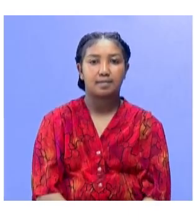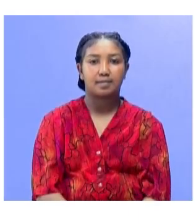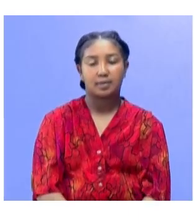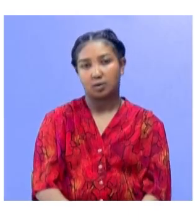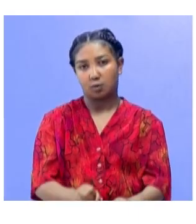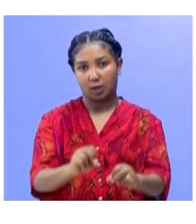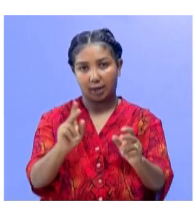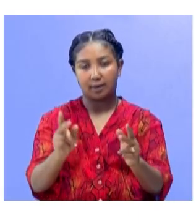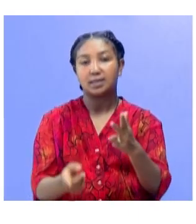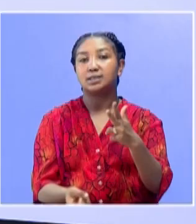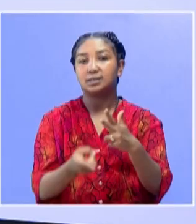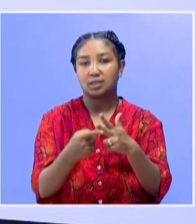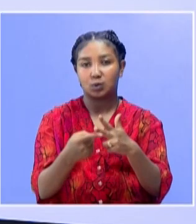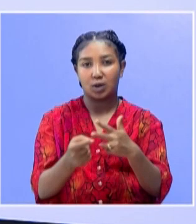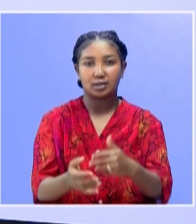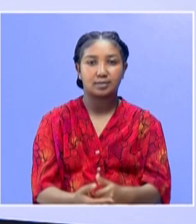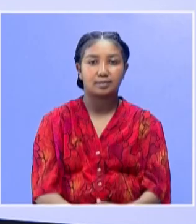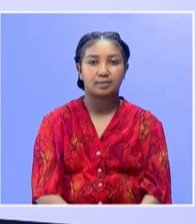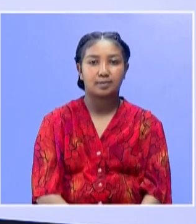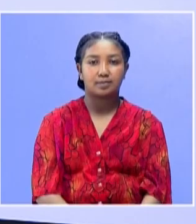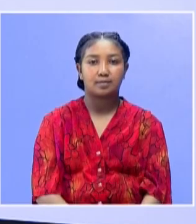Okay, the third one,